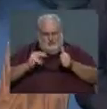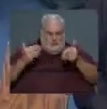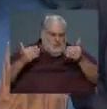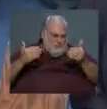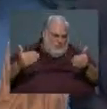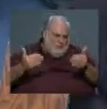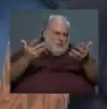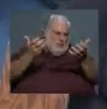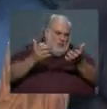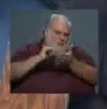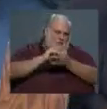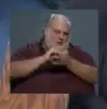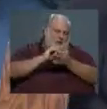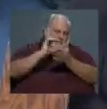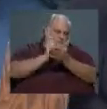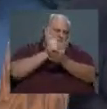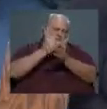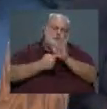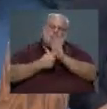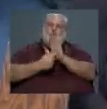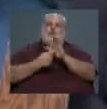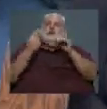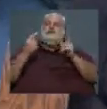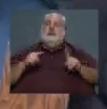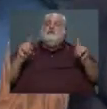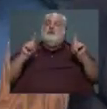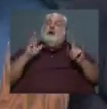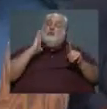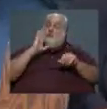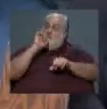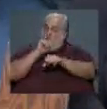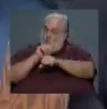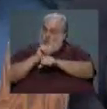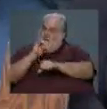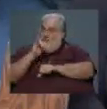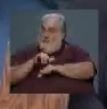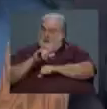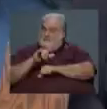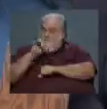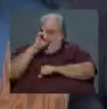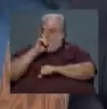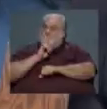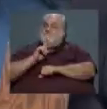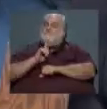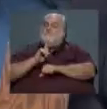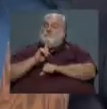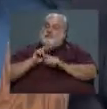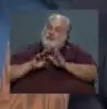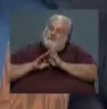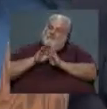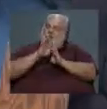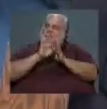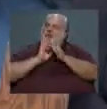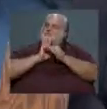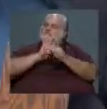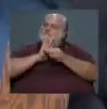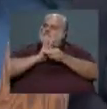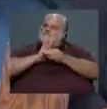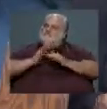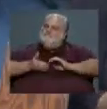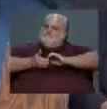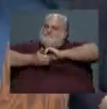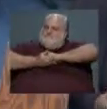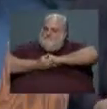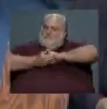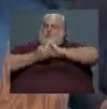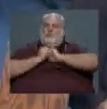want the opportunity to show you that it was a good plan and we're going to work it. We're definitely building the partnerships that are important to make sure that it